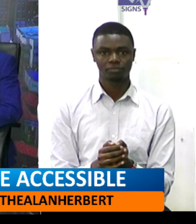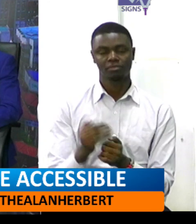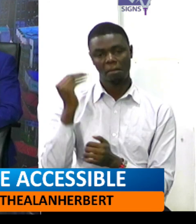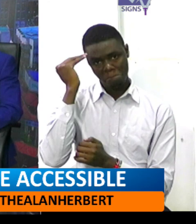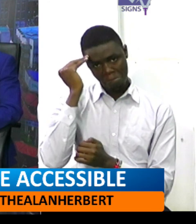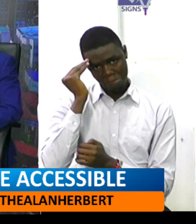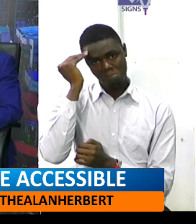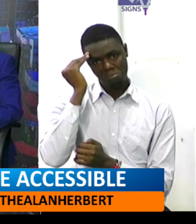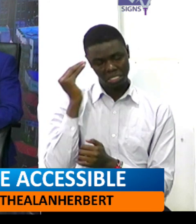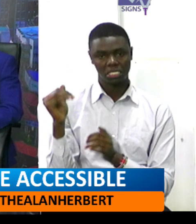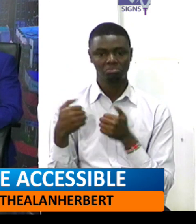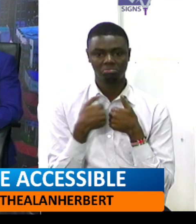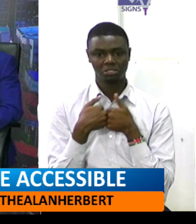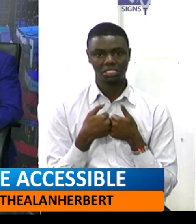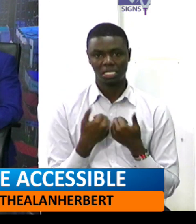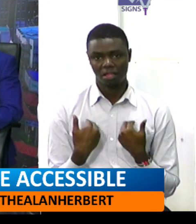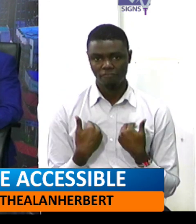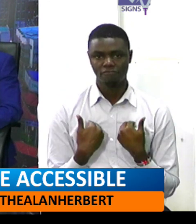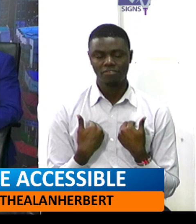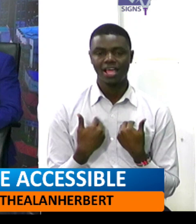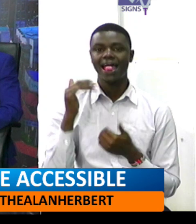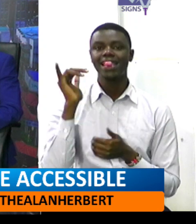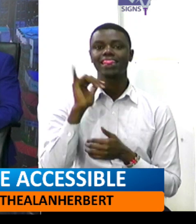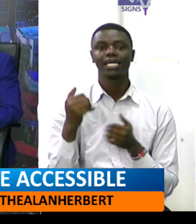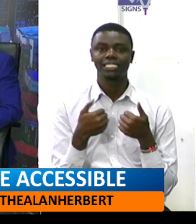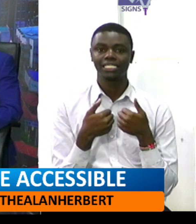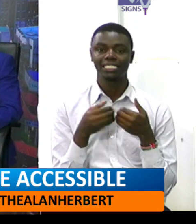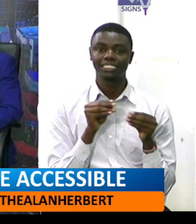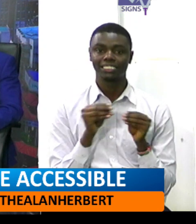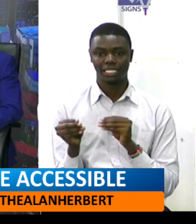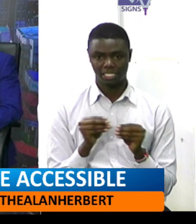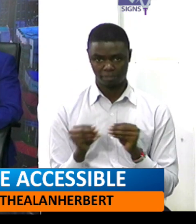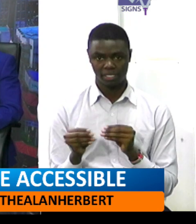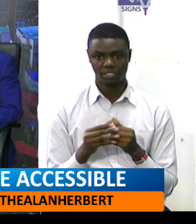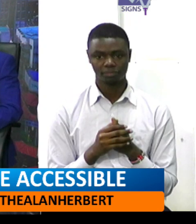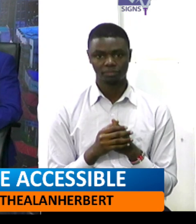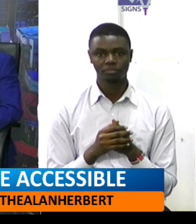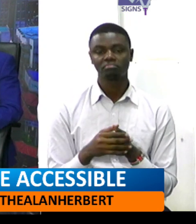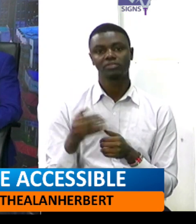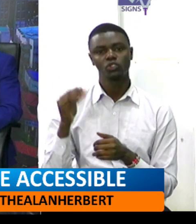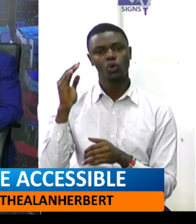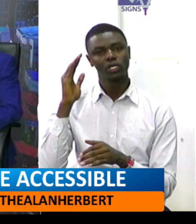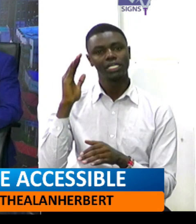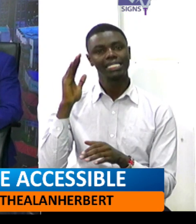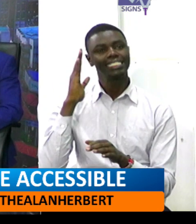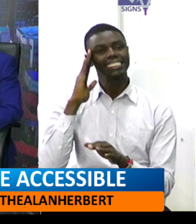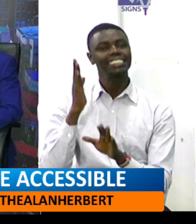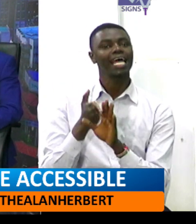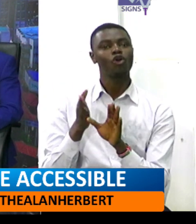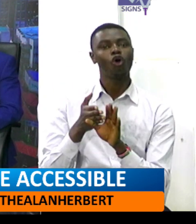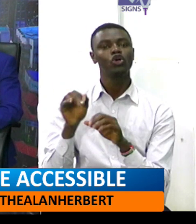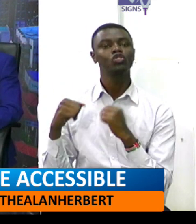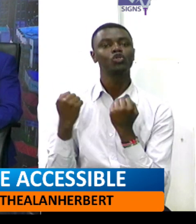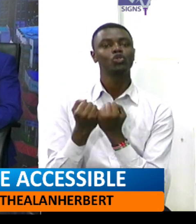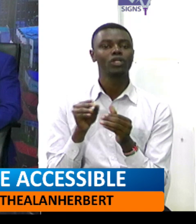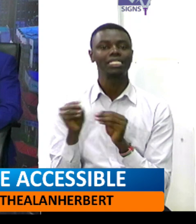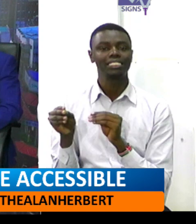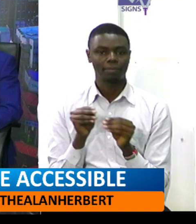mentally challenged. And that is a disability in itself. But we would call it a psychosocial disability. Psychosocial